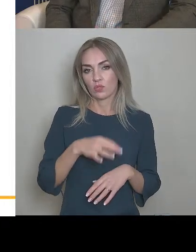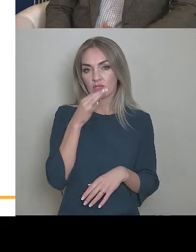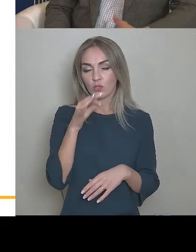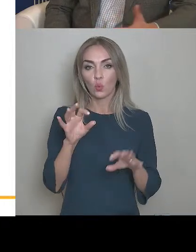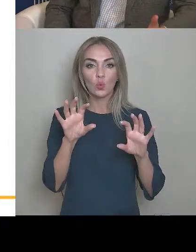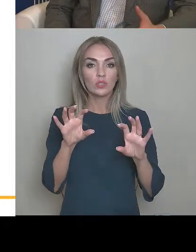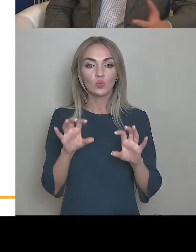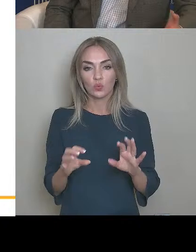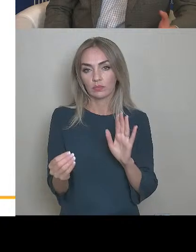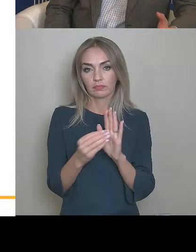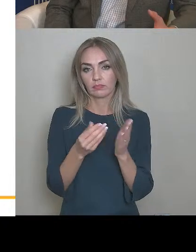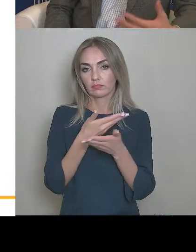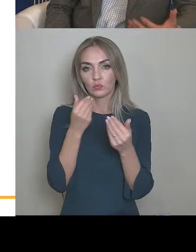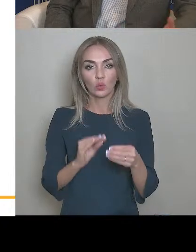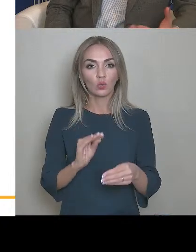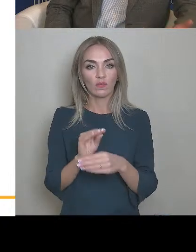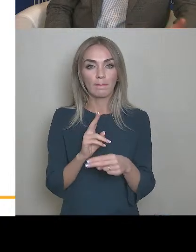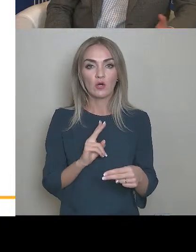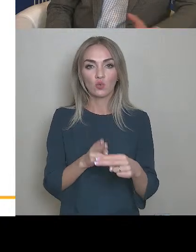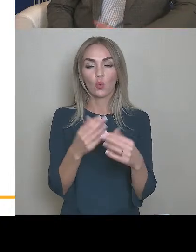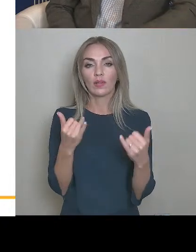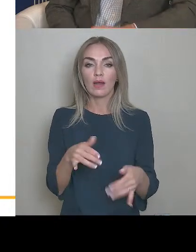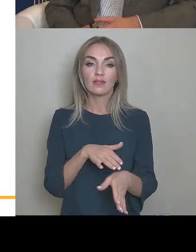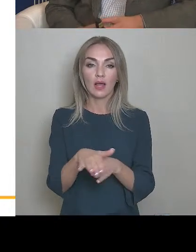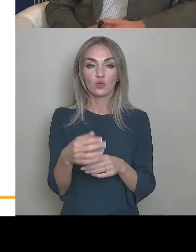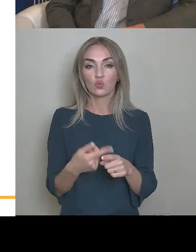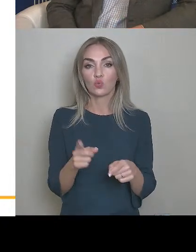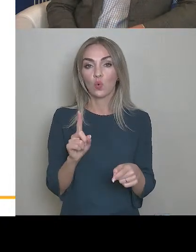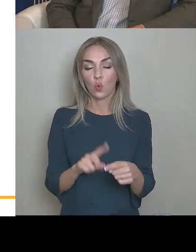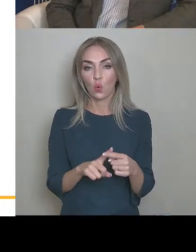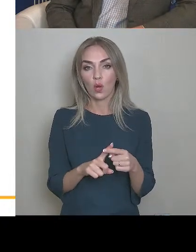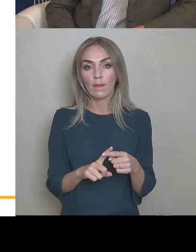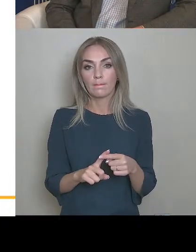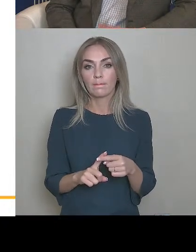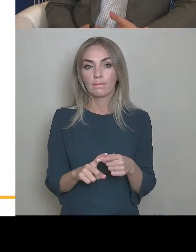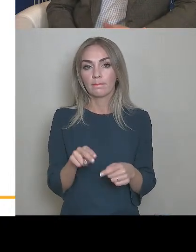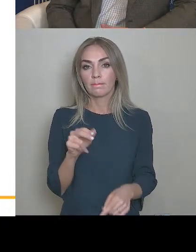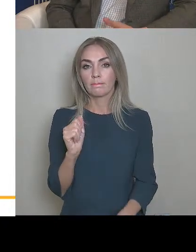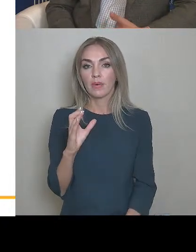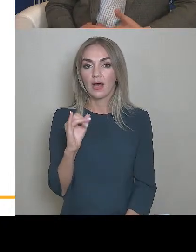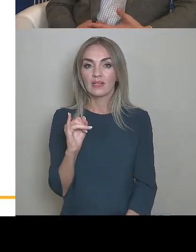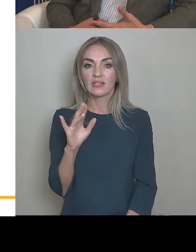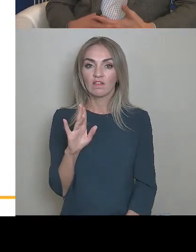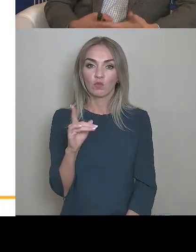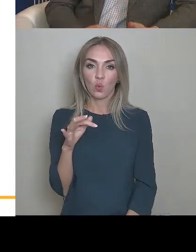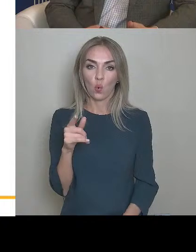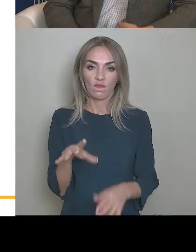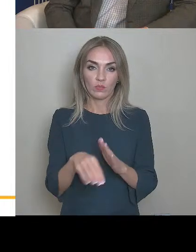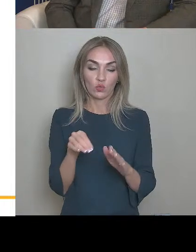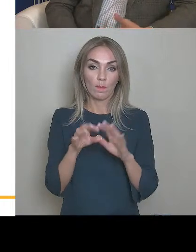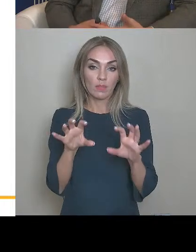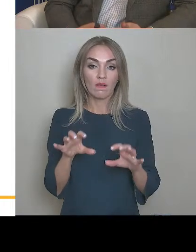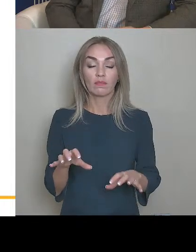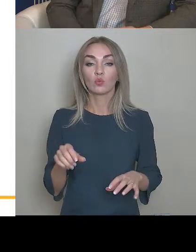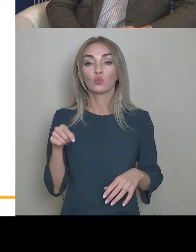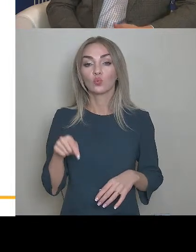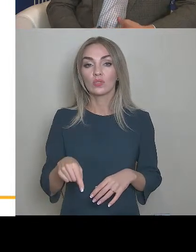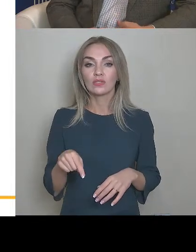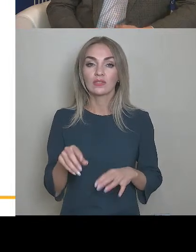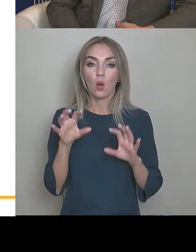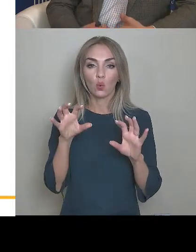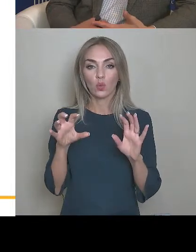bad, well, it's hard to say. The Constitution does not impose any additional restrictions in this regard, but